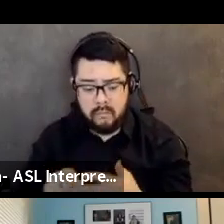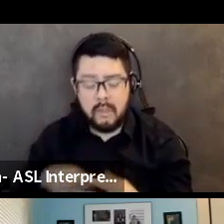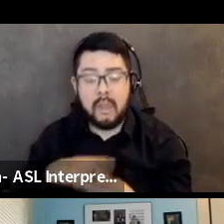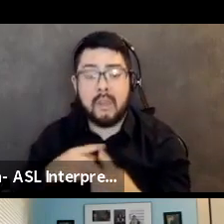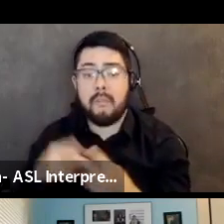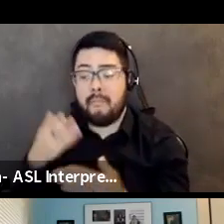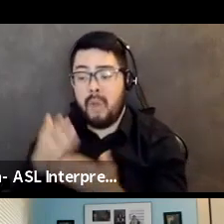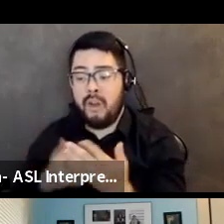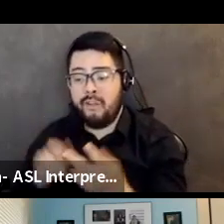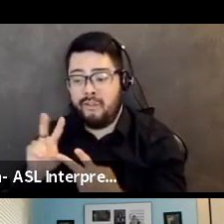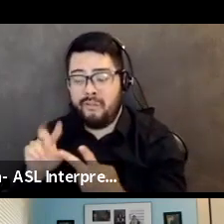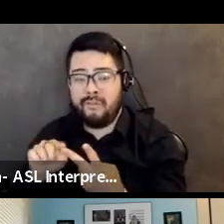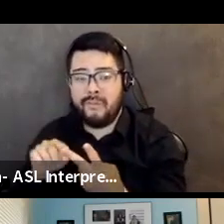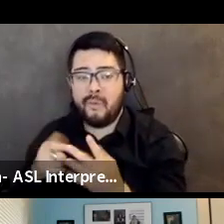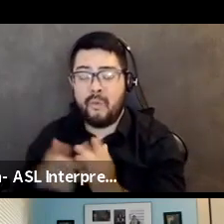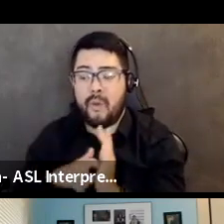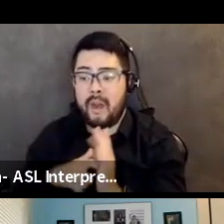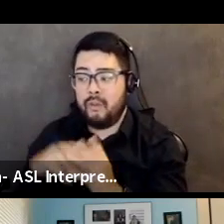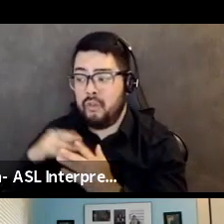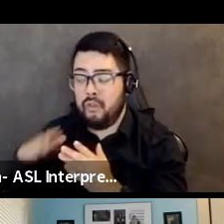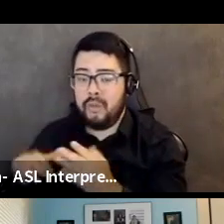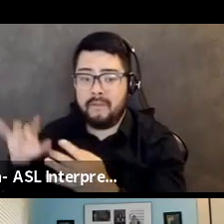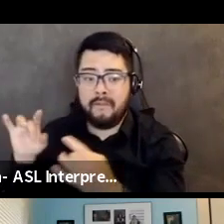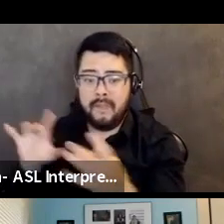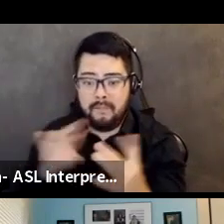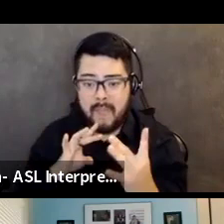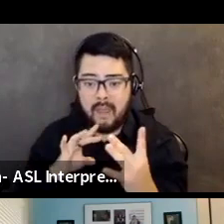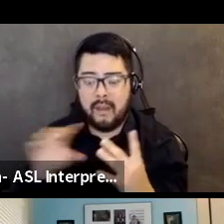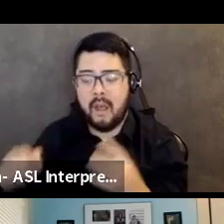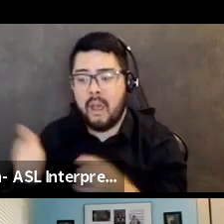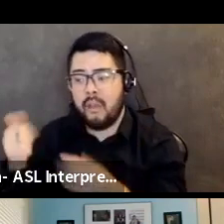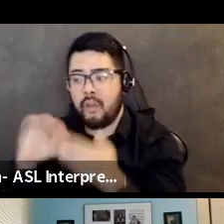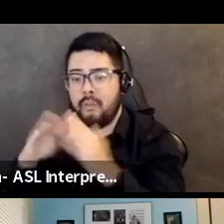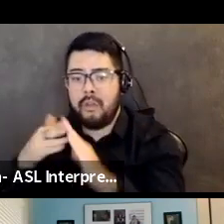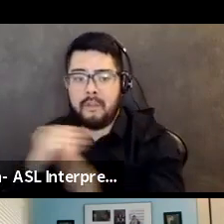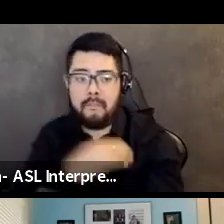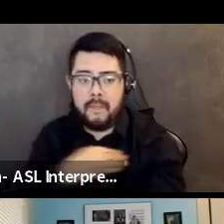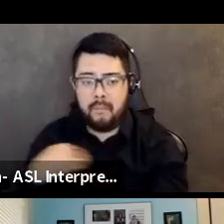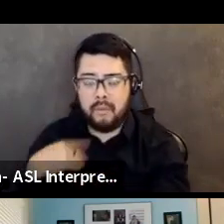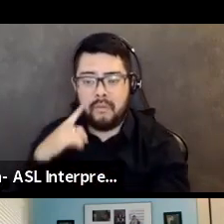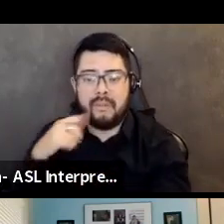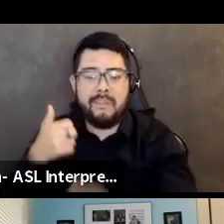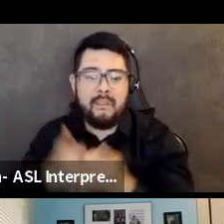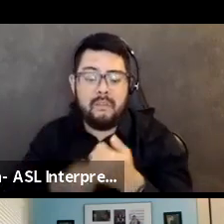require engagement with students among other stakeholders in each school